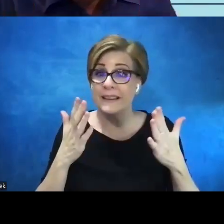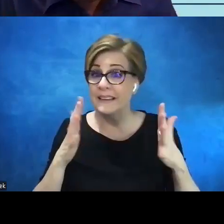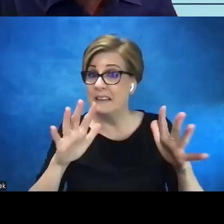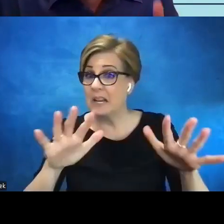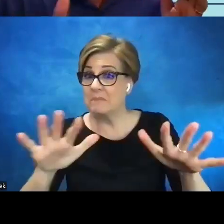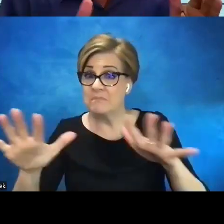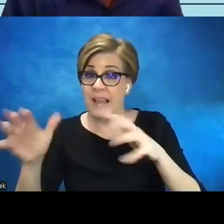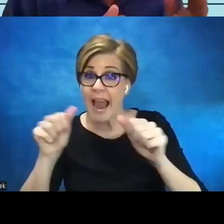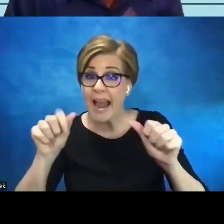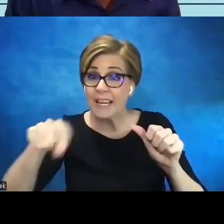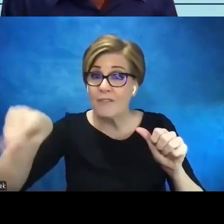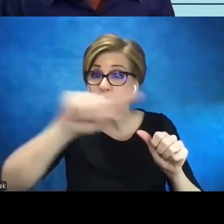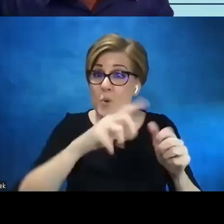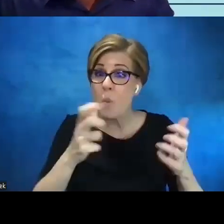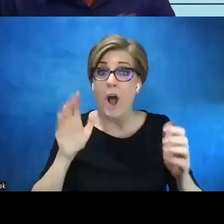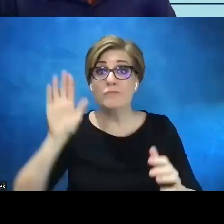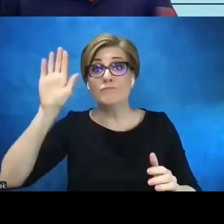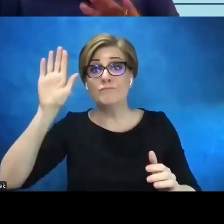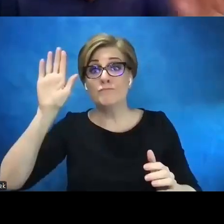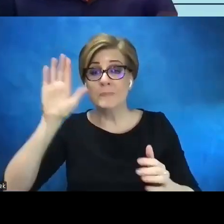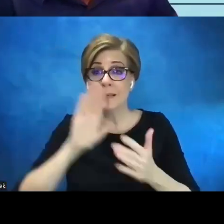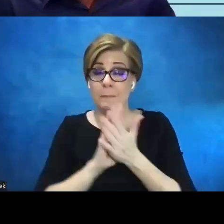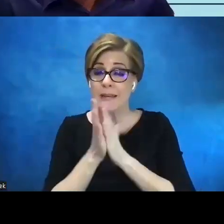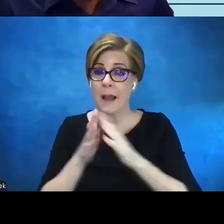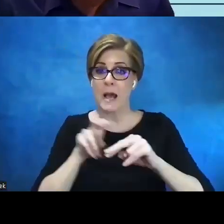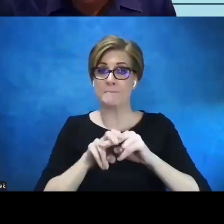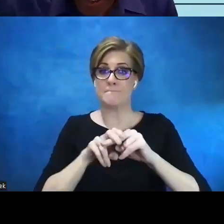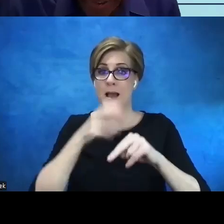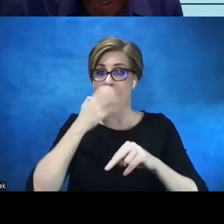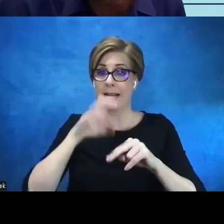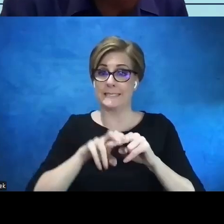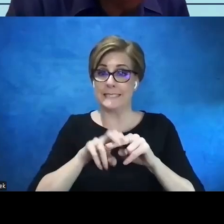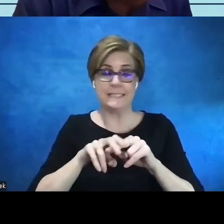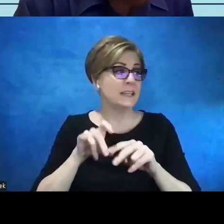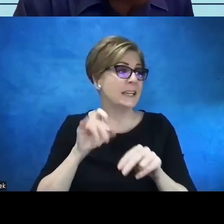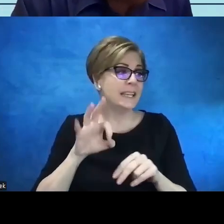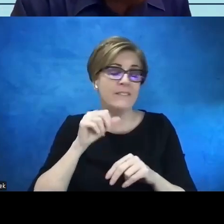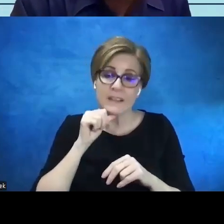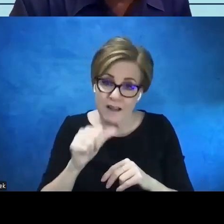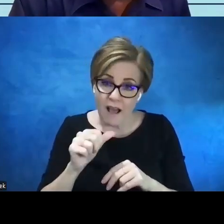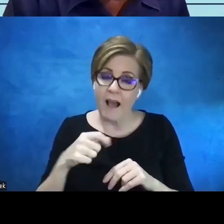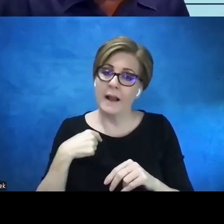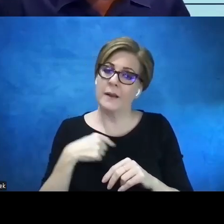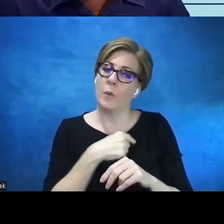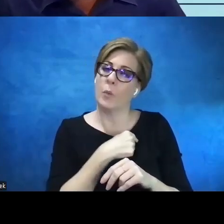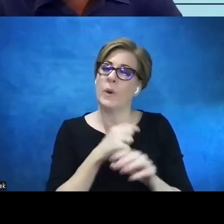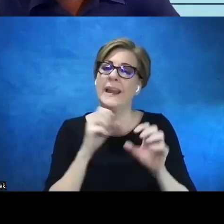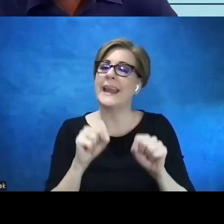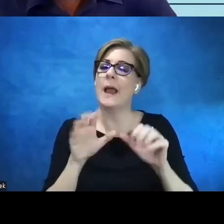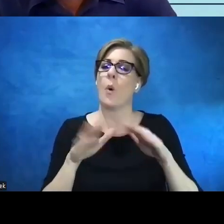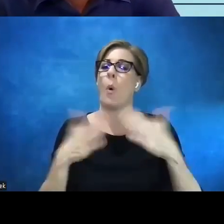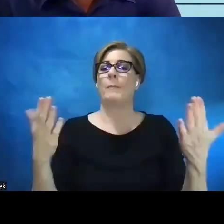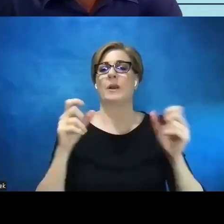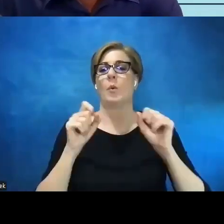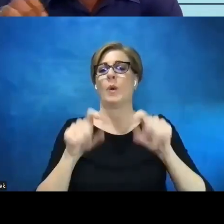be interested in participating in the hot seat. Otherwise, we'll just do it as a audience participation. So we'll just give it